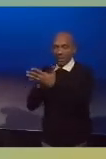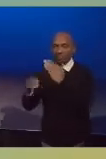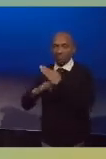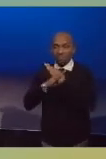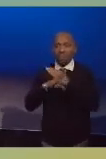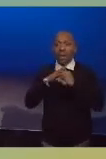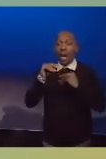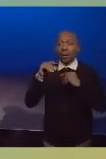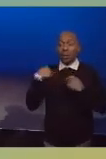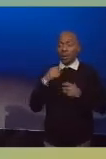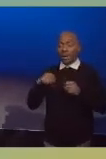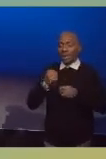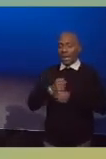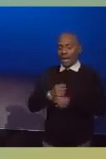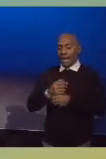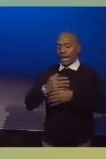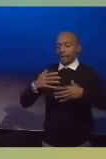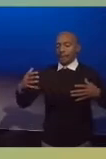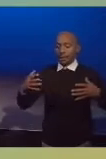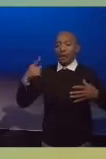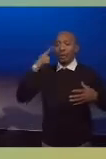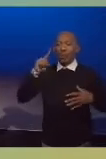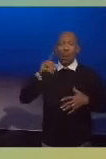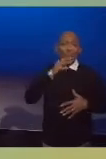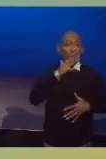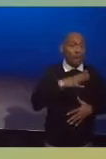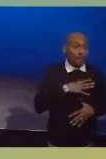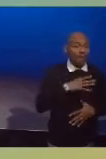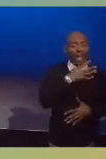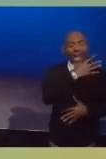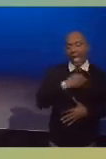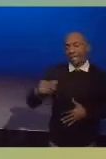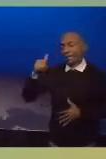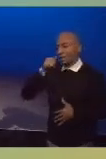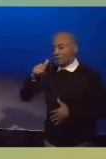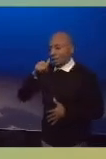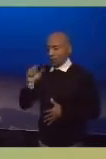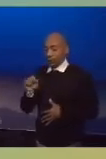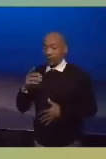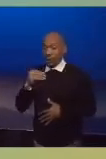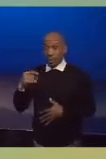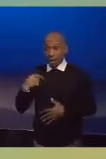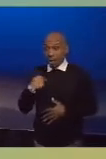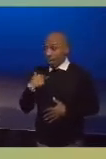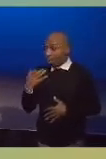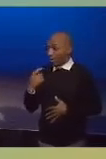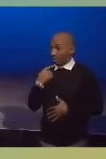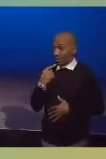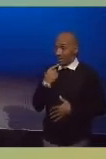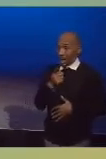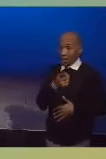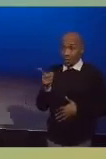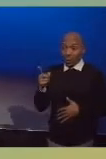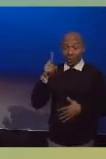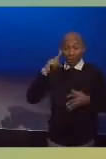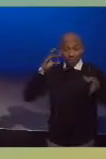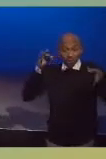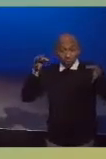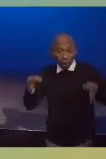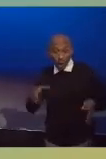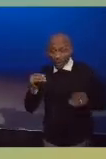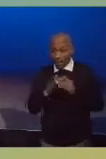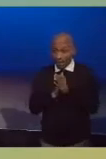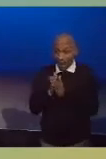expand opportunity for women and girls. And I just have to say, the determination and the passion